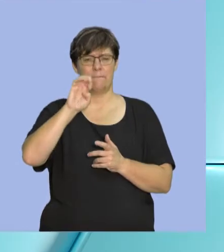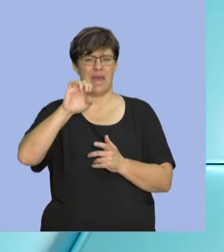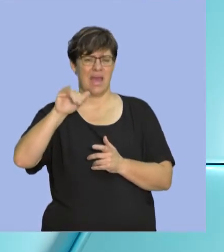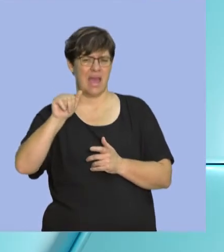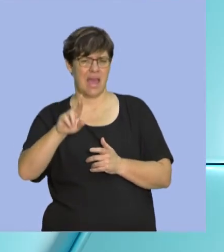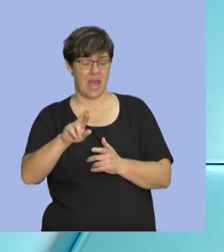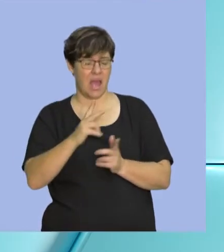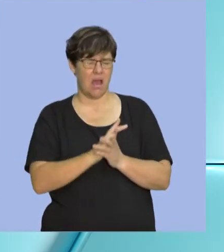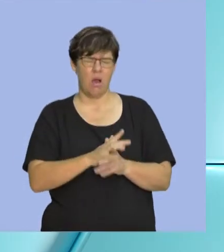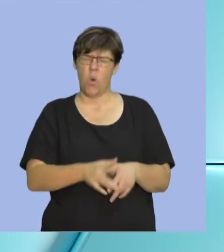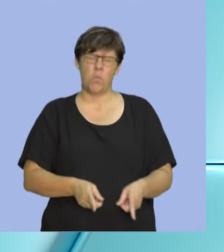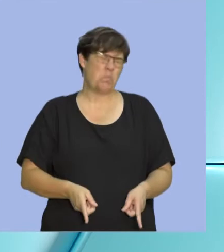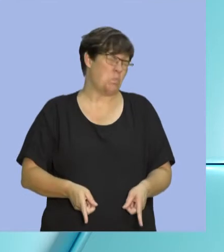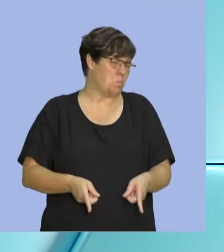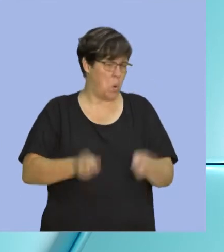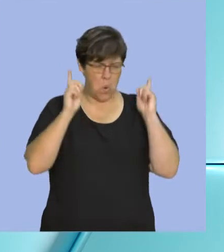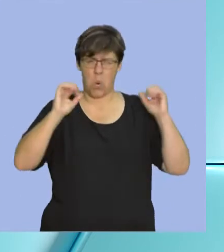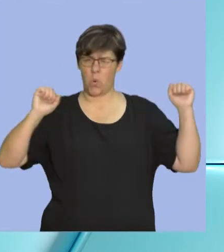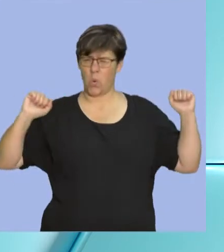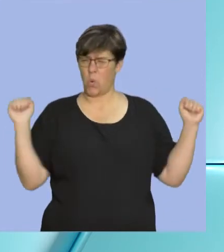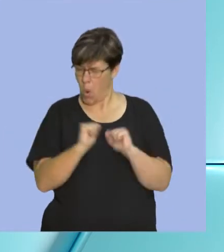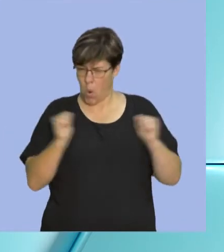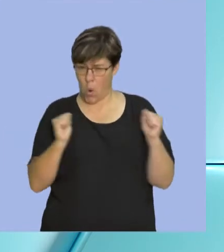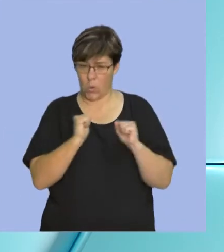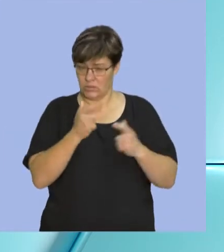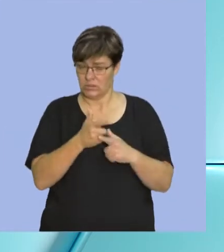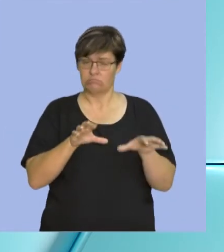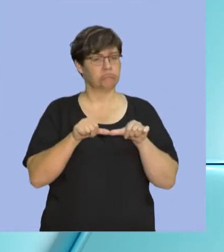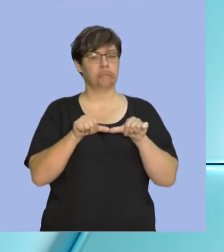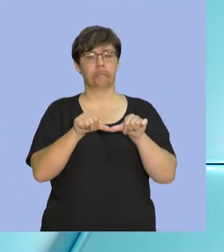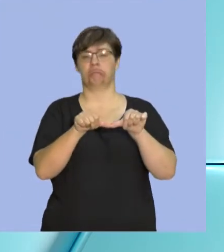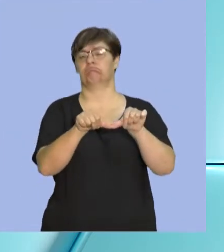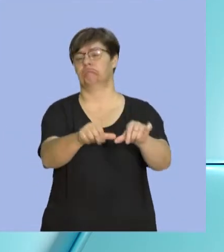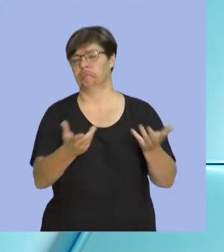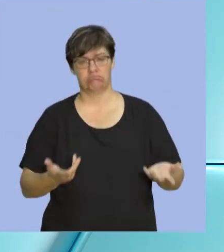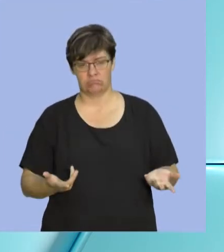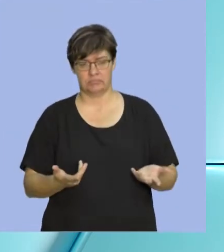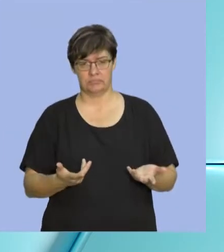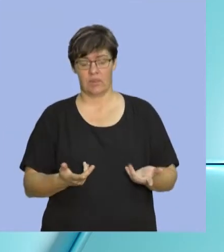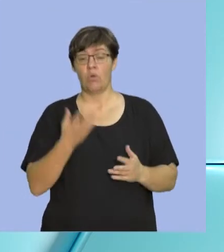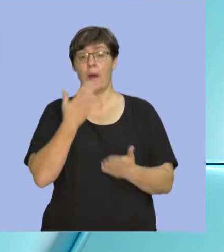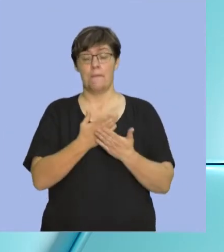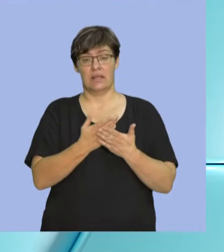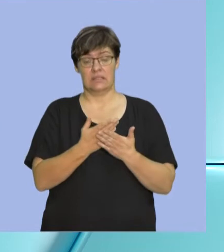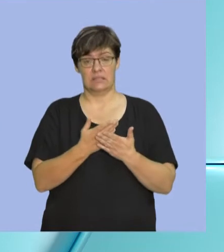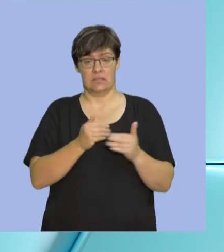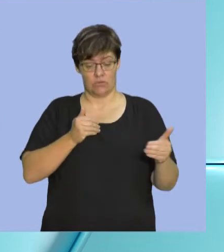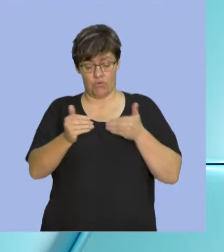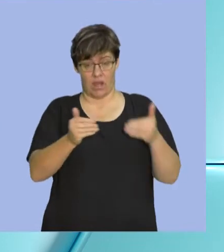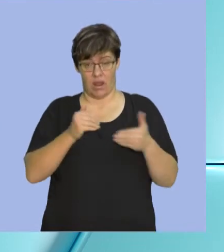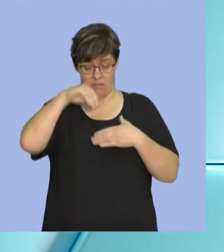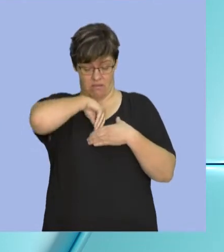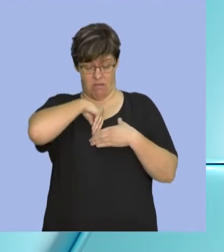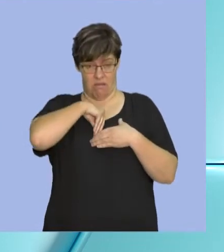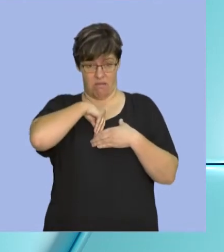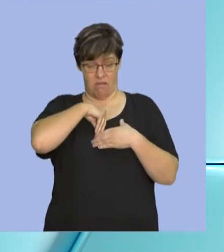the harshest, coldest climates on the earth. And it's not just the ability to be able to regulate their body